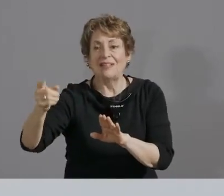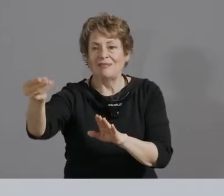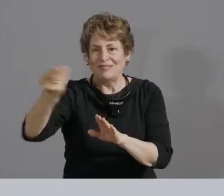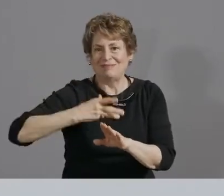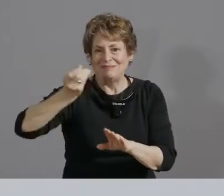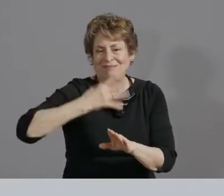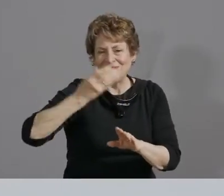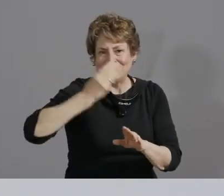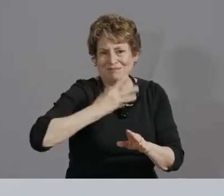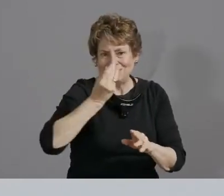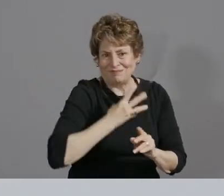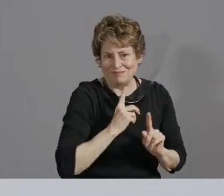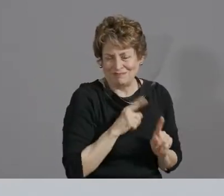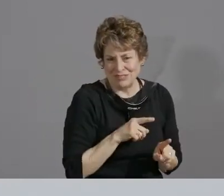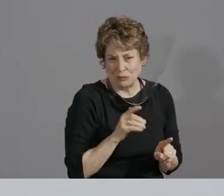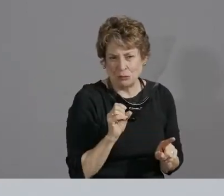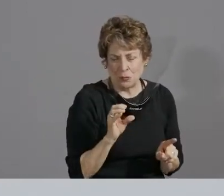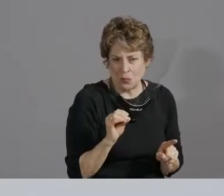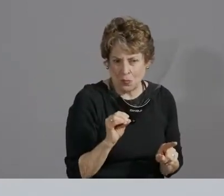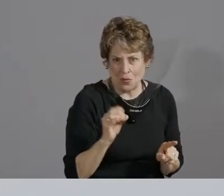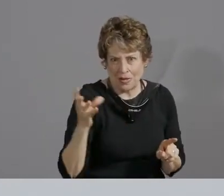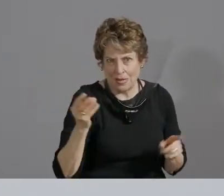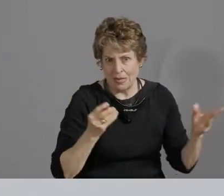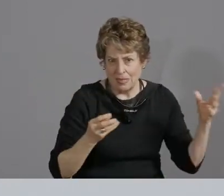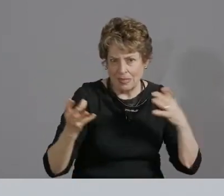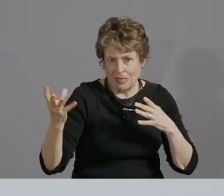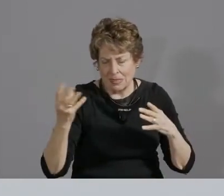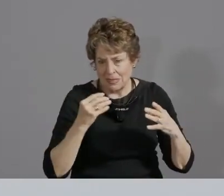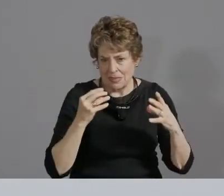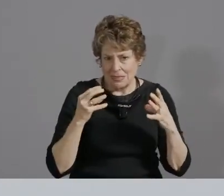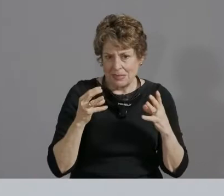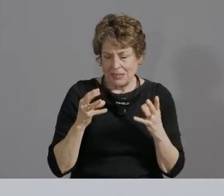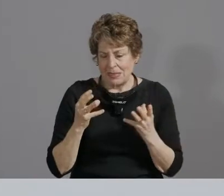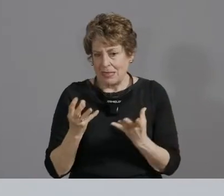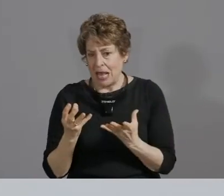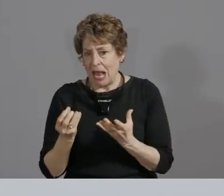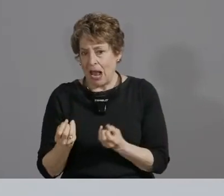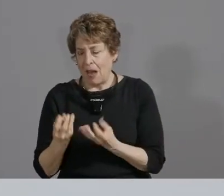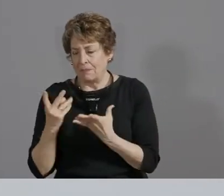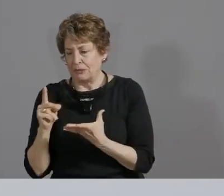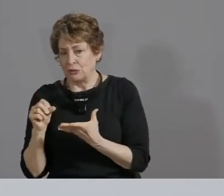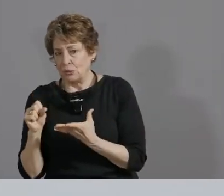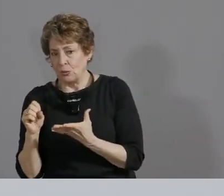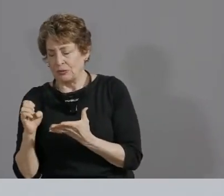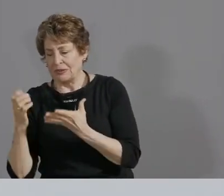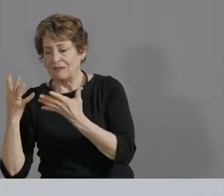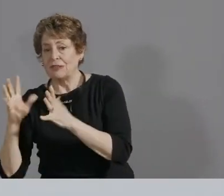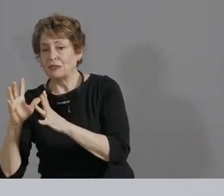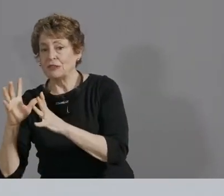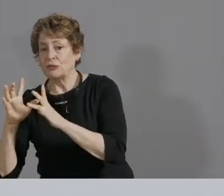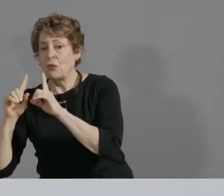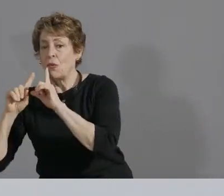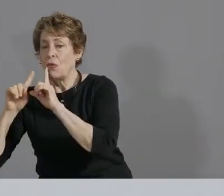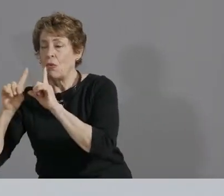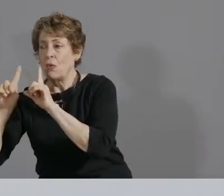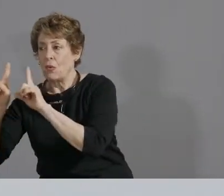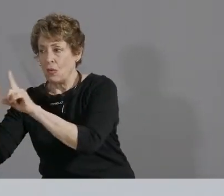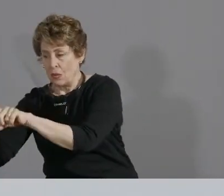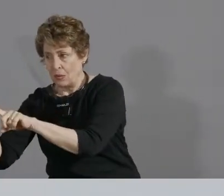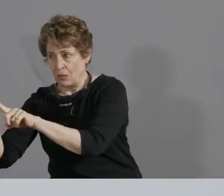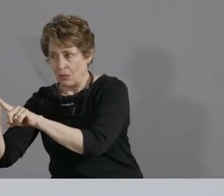also. And so it's really just the percentage of the number of doses that have been reported as being administered to an